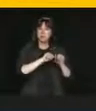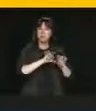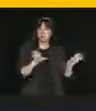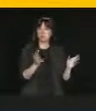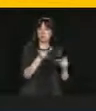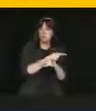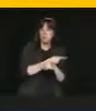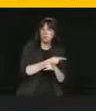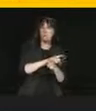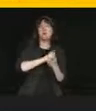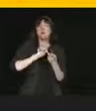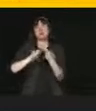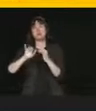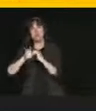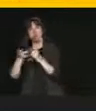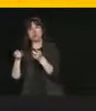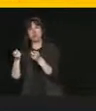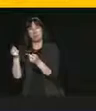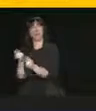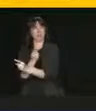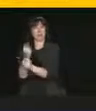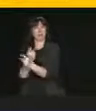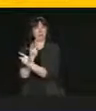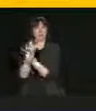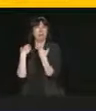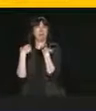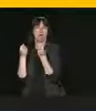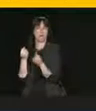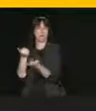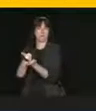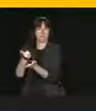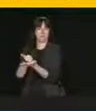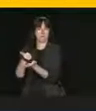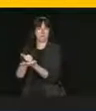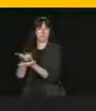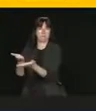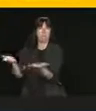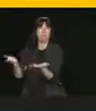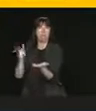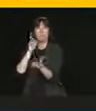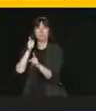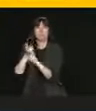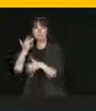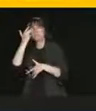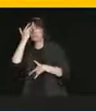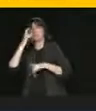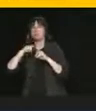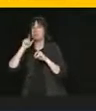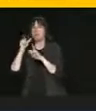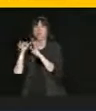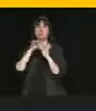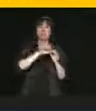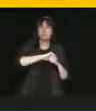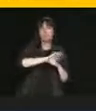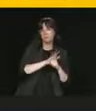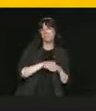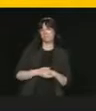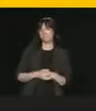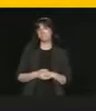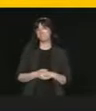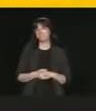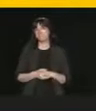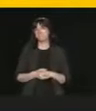how to handle the regular needs of patients who are dealing with health issues that are not COVID-related.